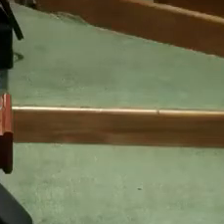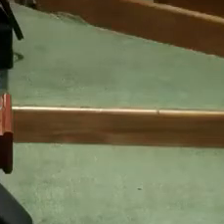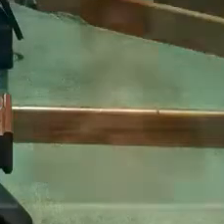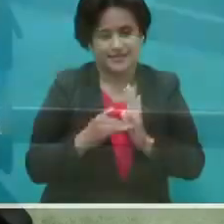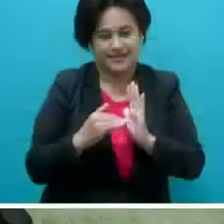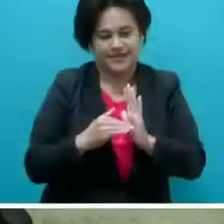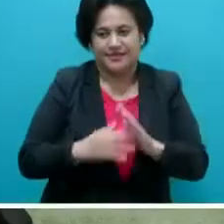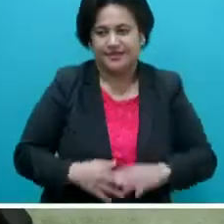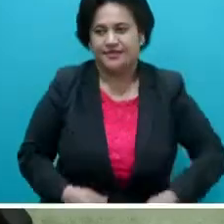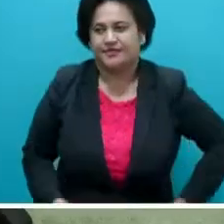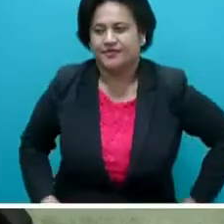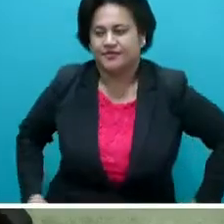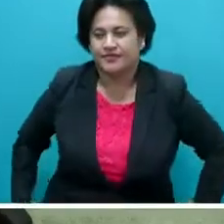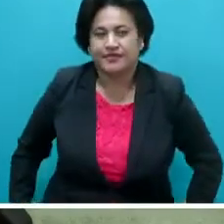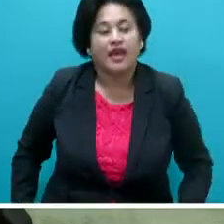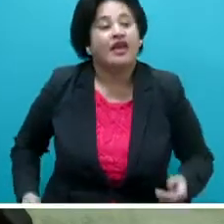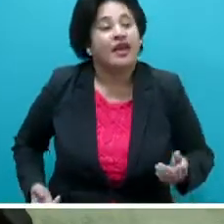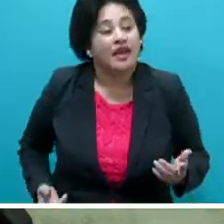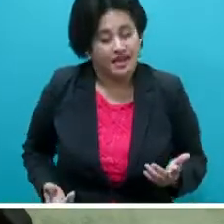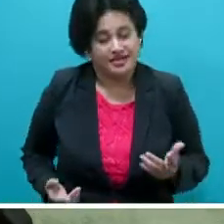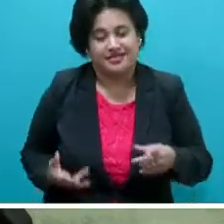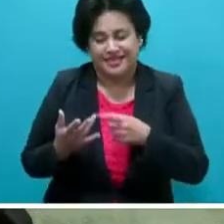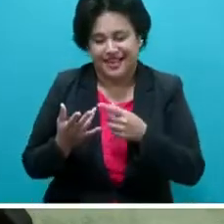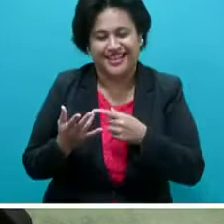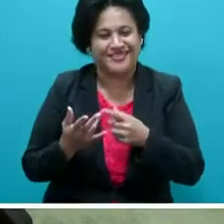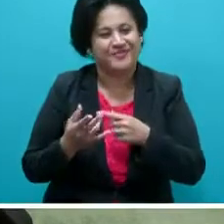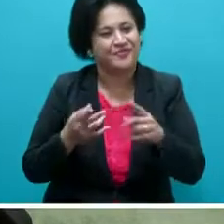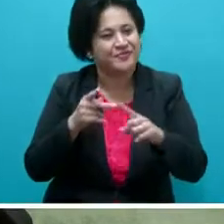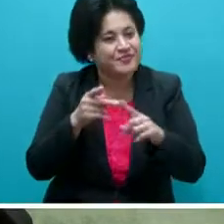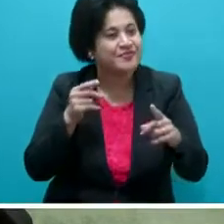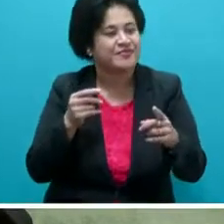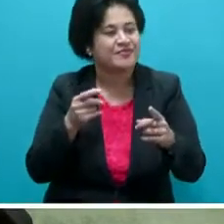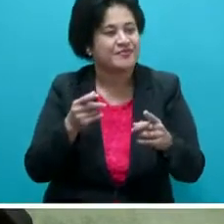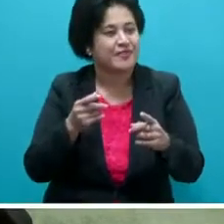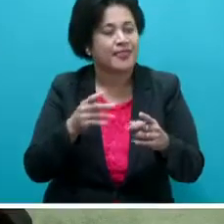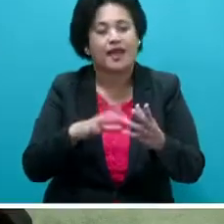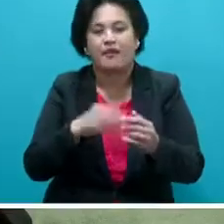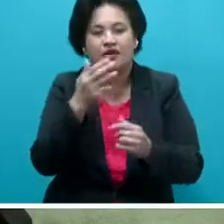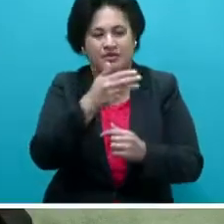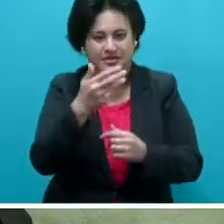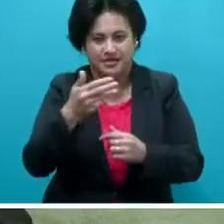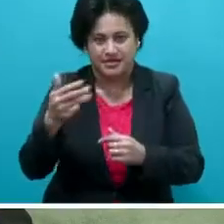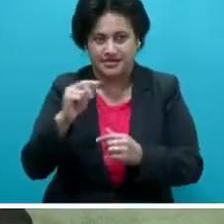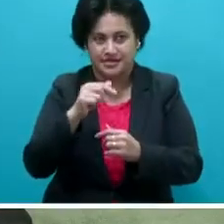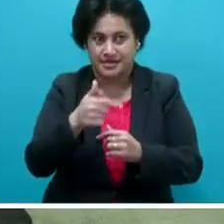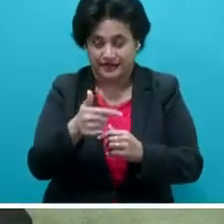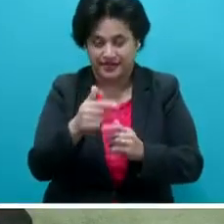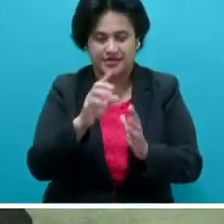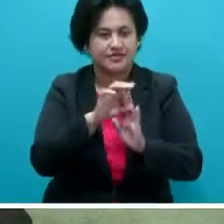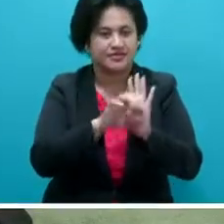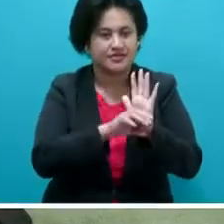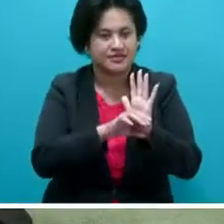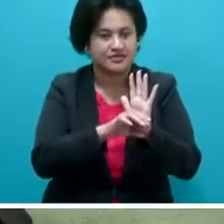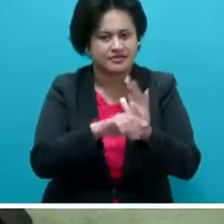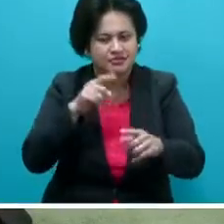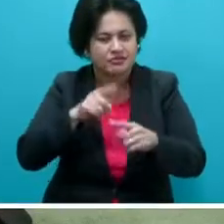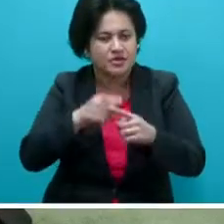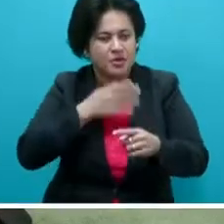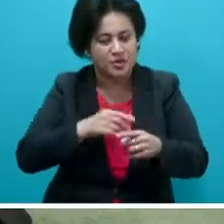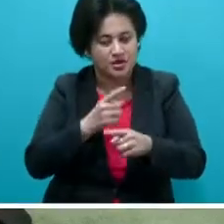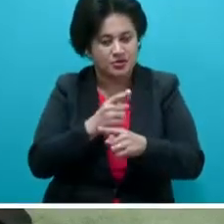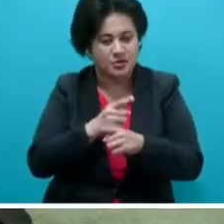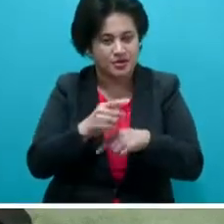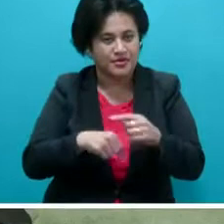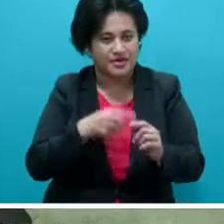sir, the other point that I want to also highlight, they go on about the 1997 Constitution. And very quickly, I want to highlight this point